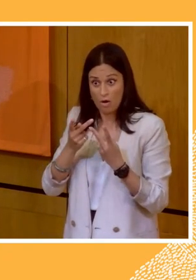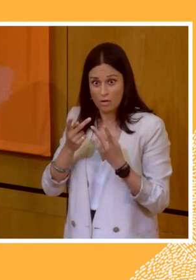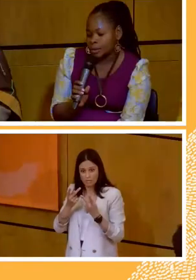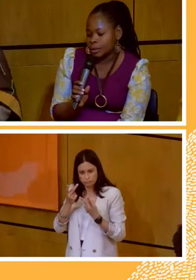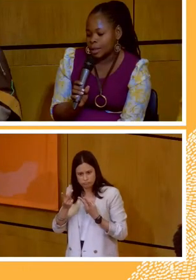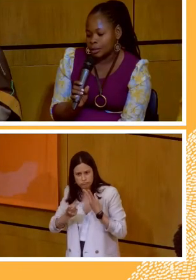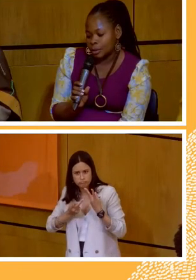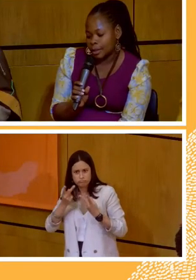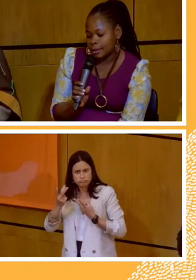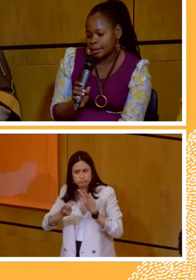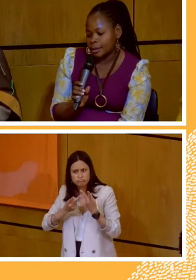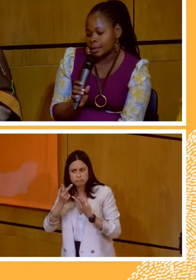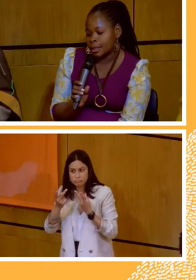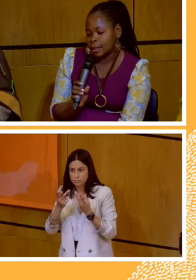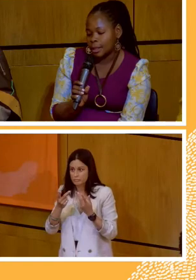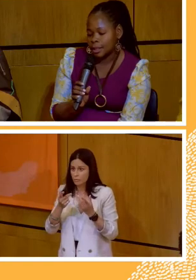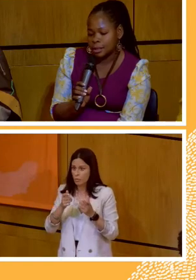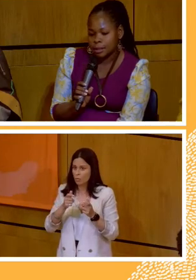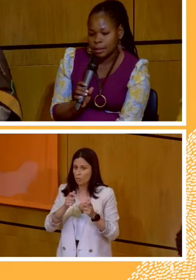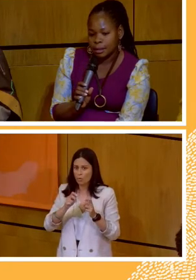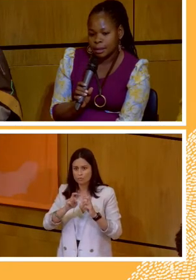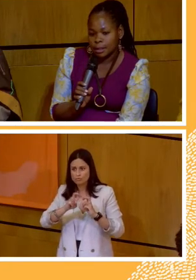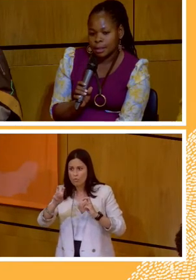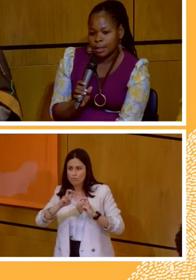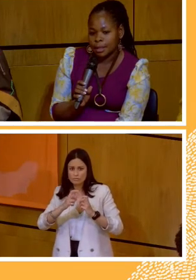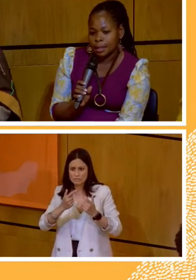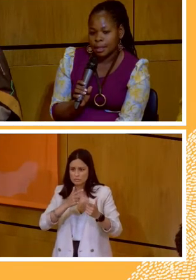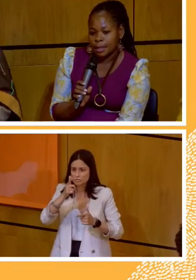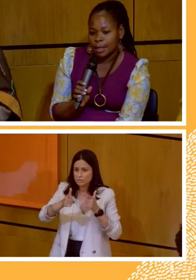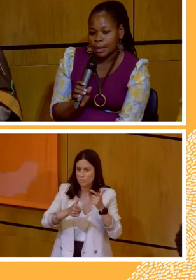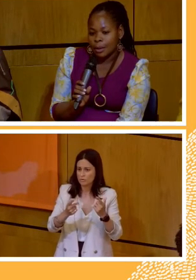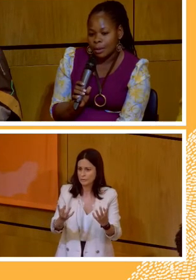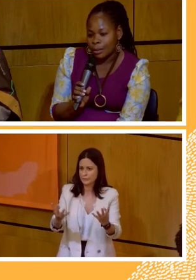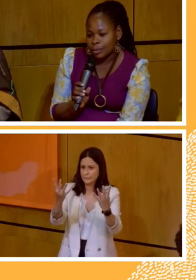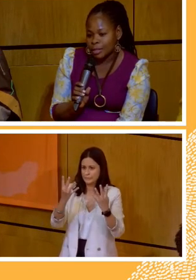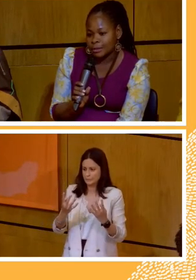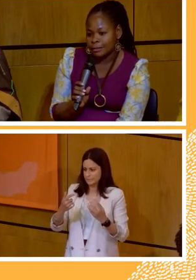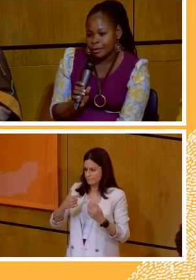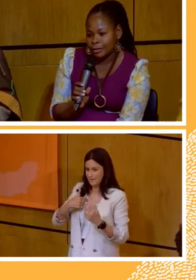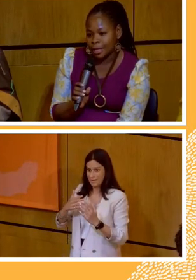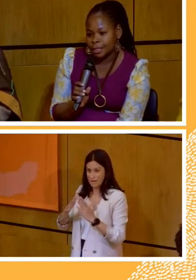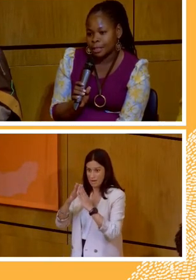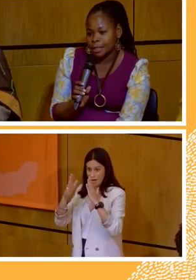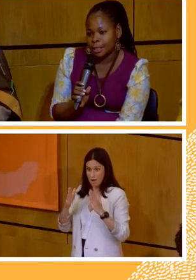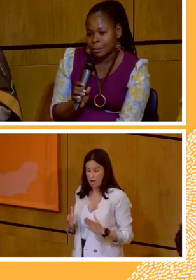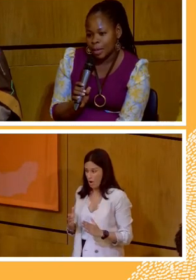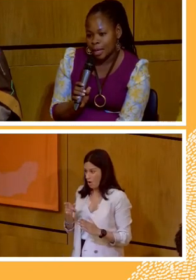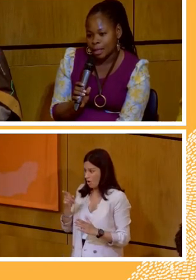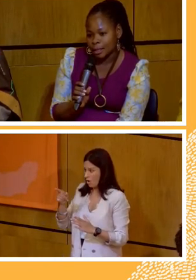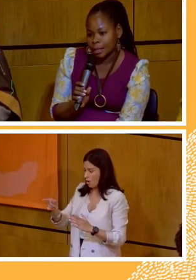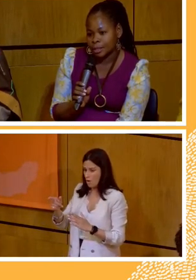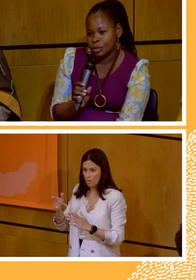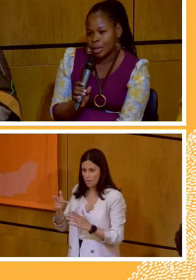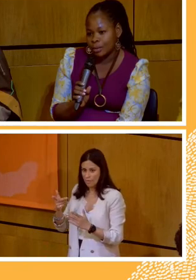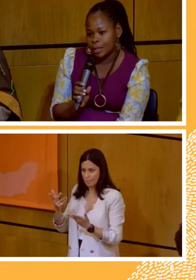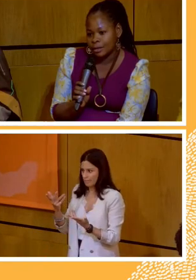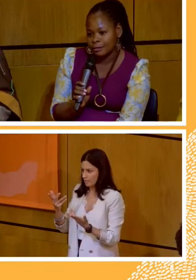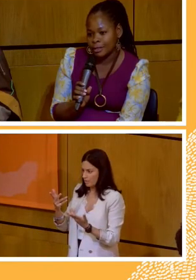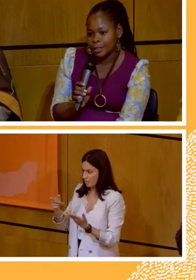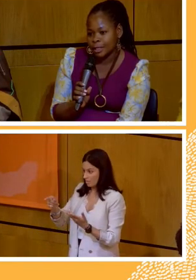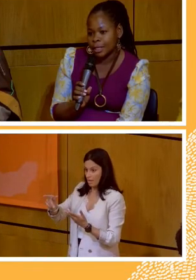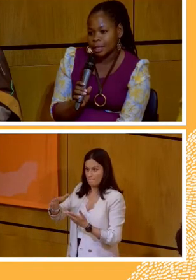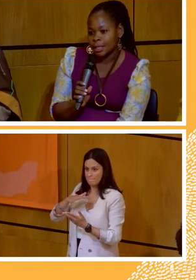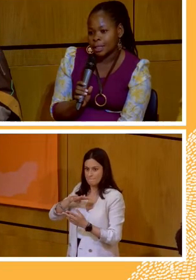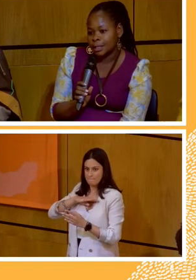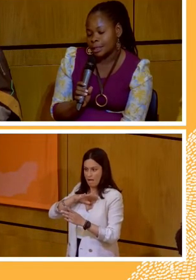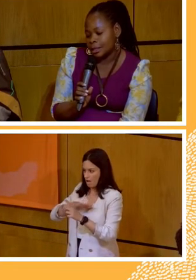Singing to the tourists, saying that our home is very far. It is in the park. That is where we